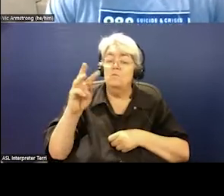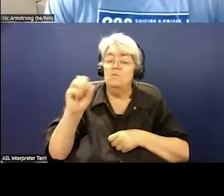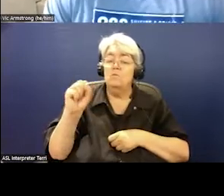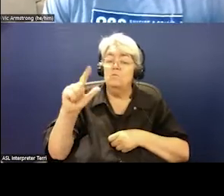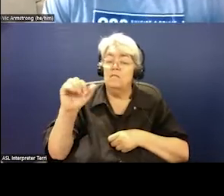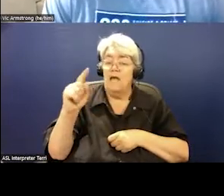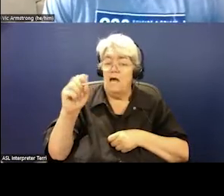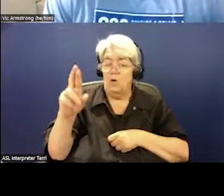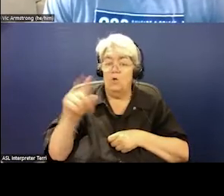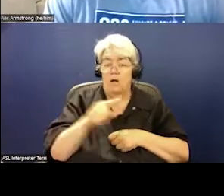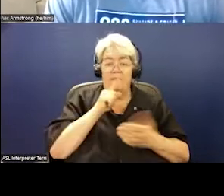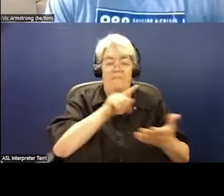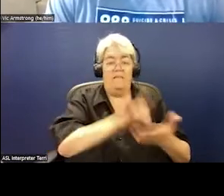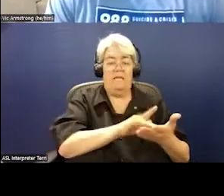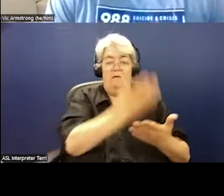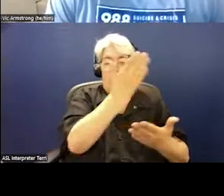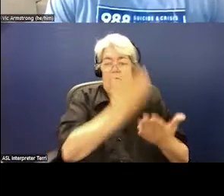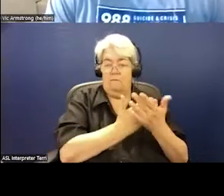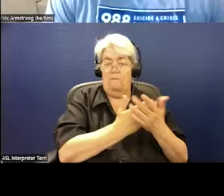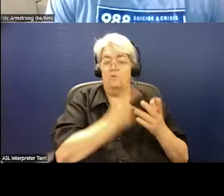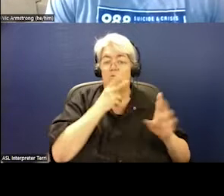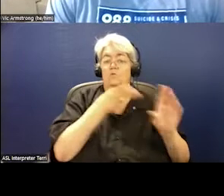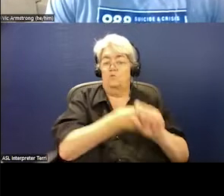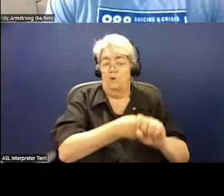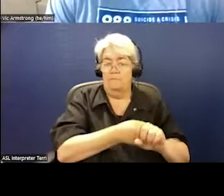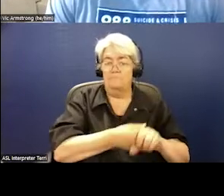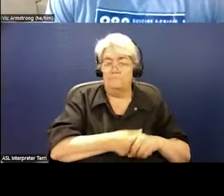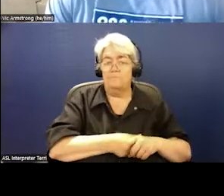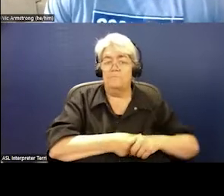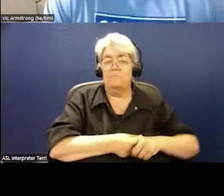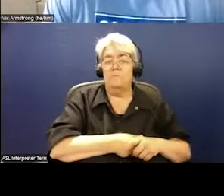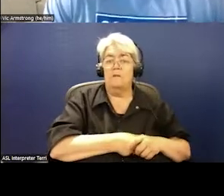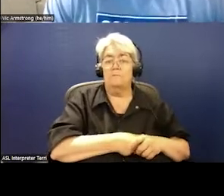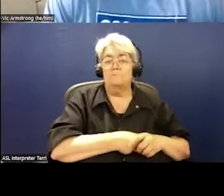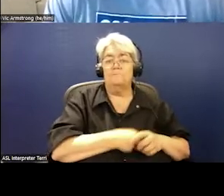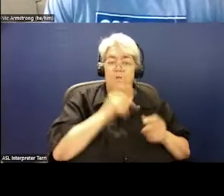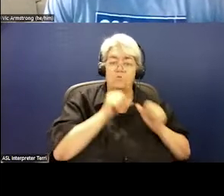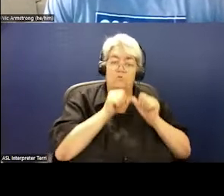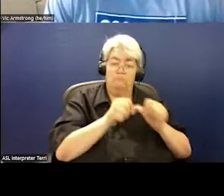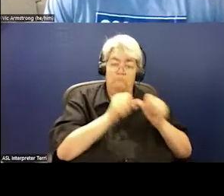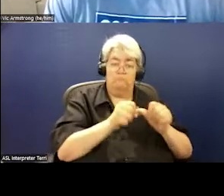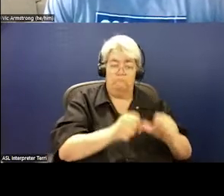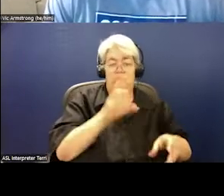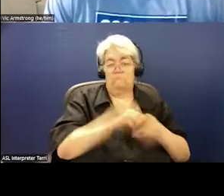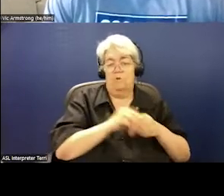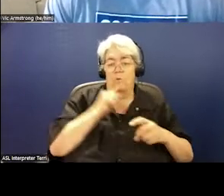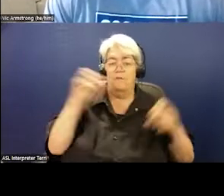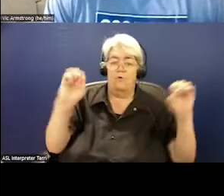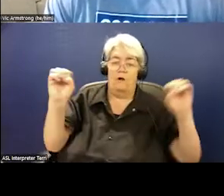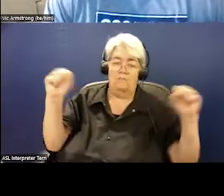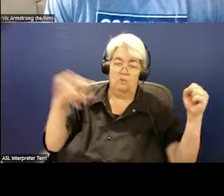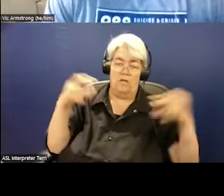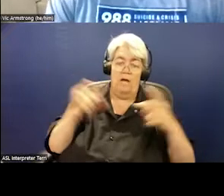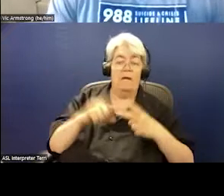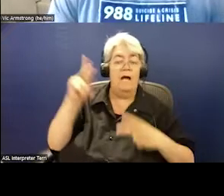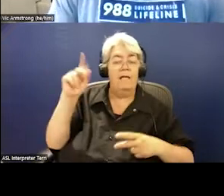there is a link in there where you can click on the link, and it contains the link to continue participating in the Crisis Jam. And I believe Karen has